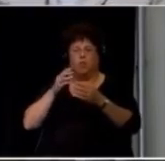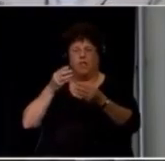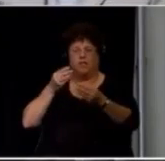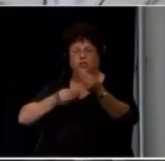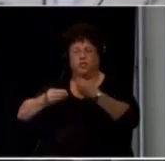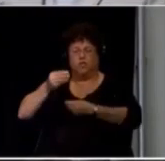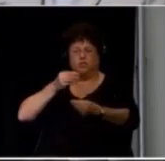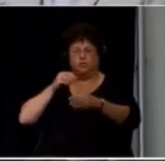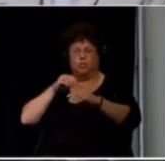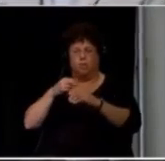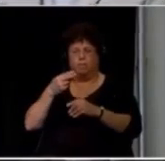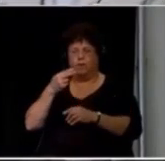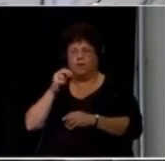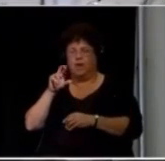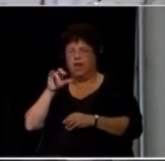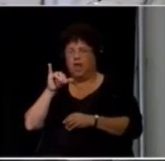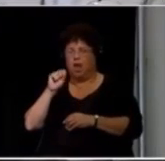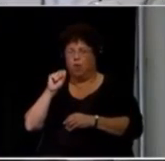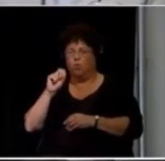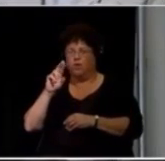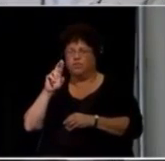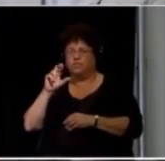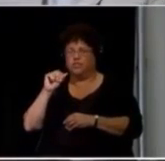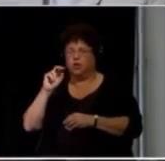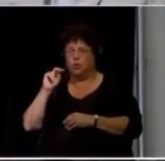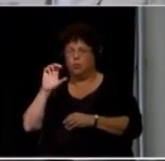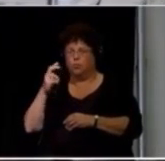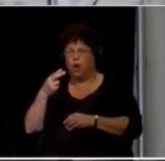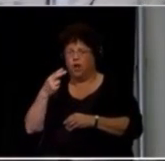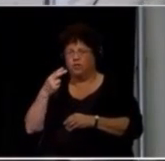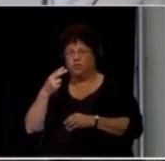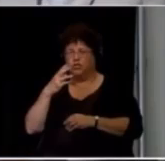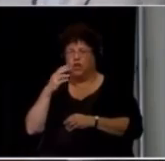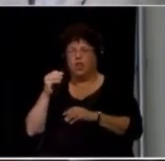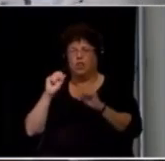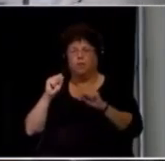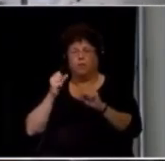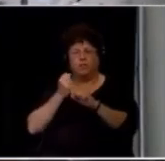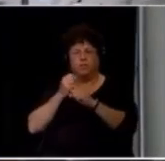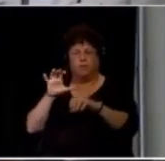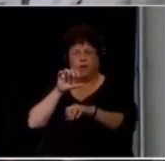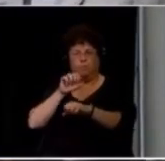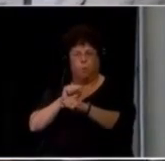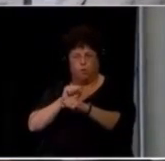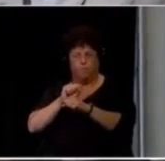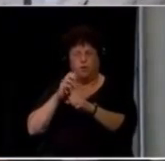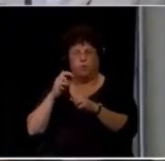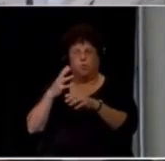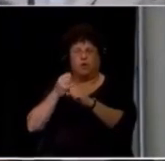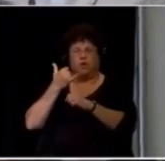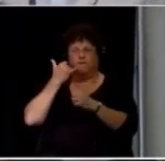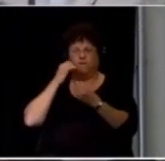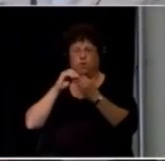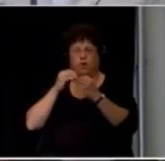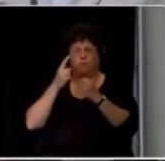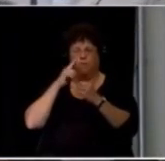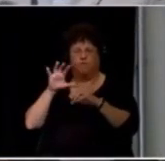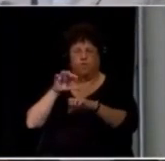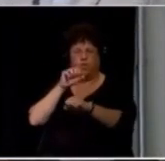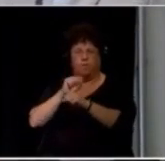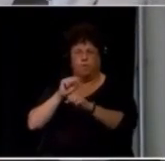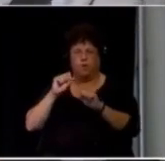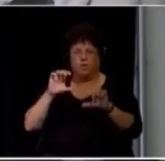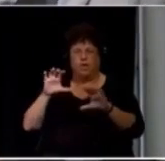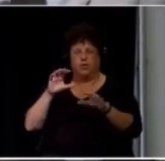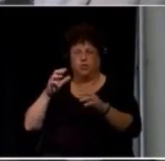down in Harris Ranch and the ability to make an appointment or get a phone number to make the appointment so you can